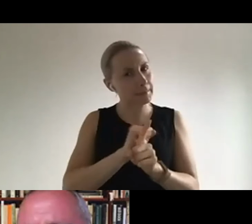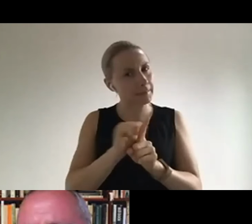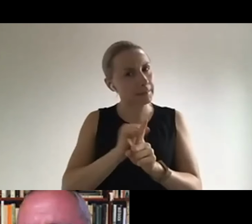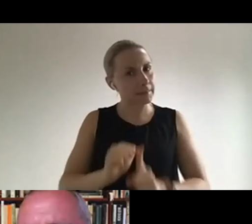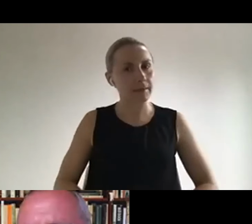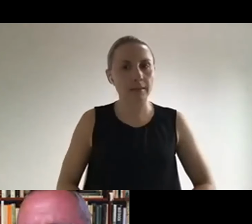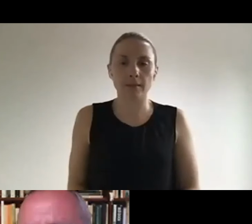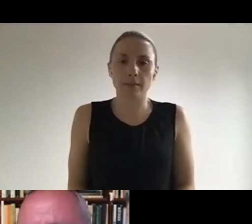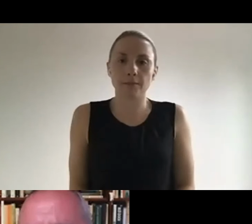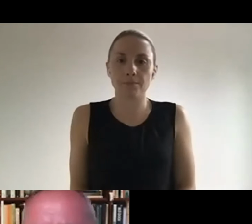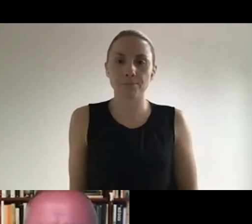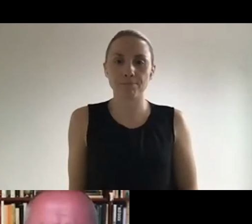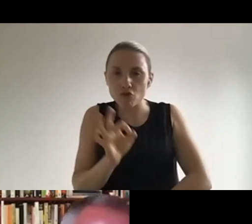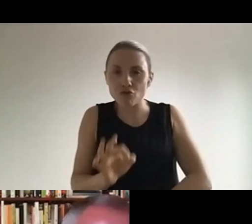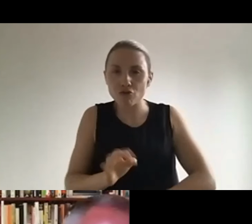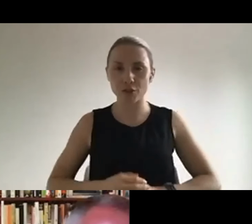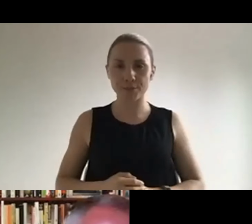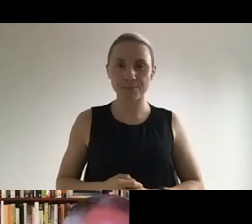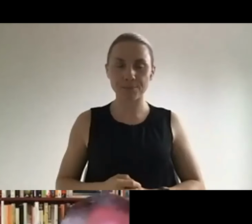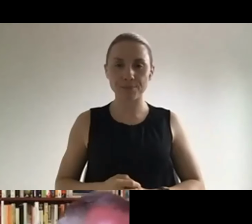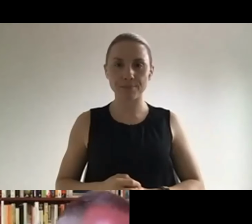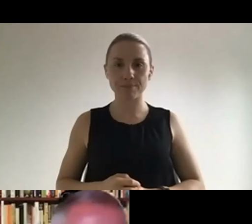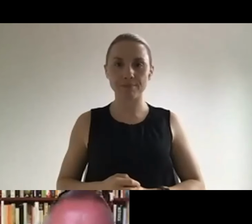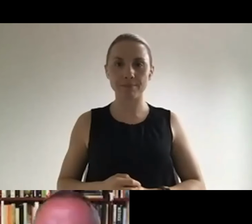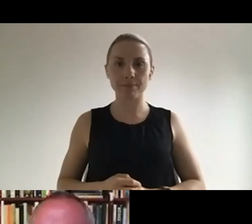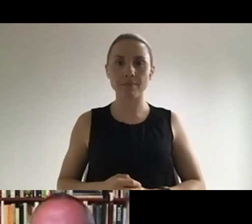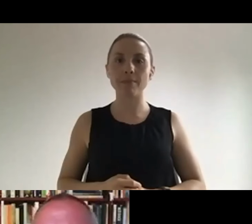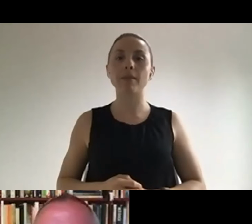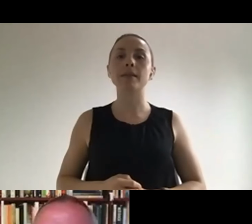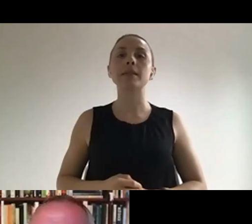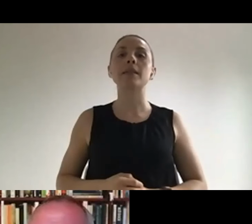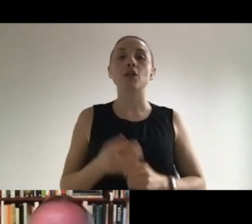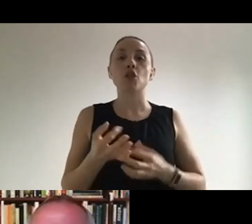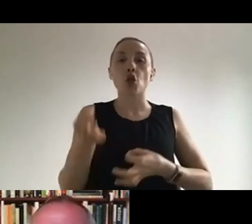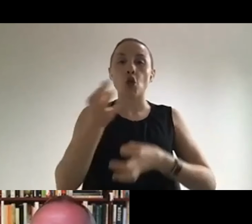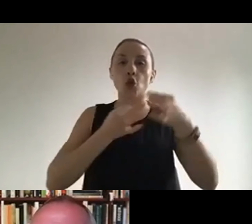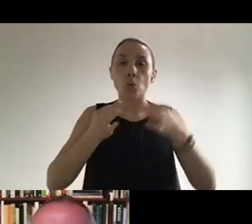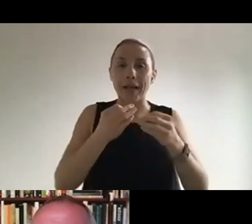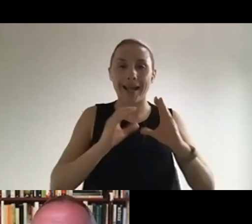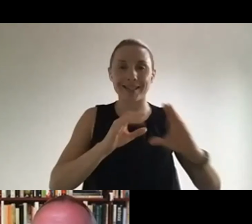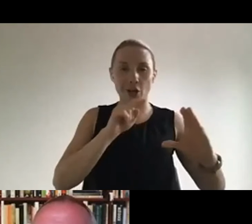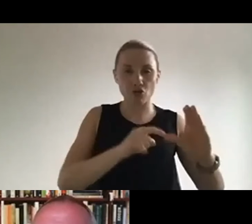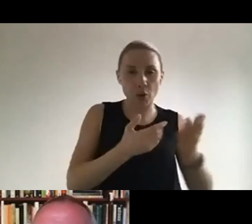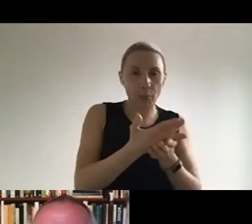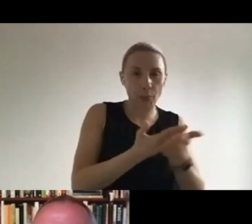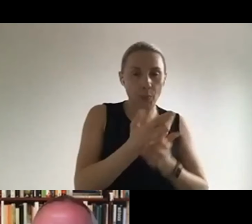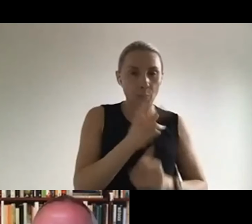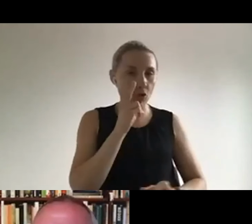Yeah. Okay, thanks, David. A few people are asking about the drug